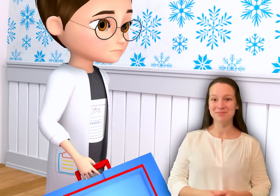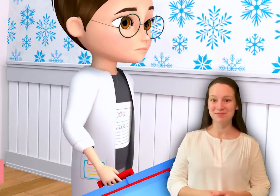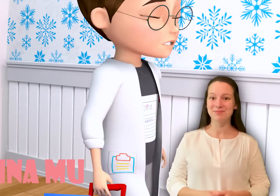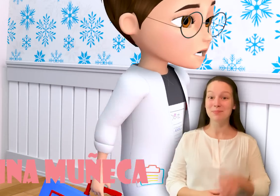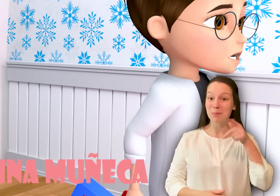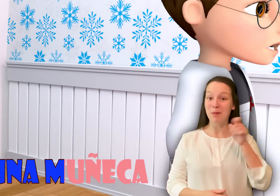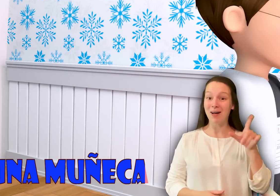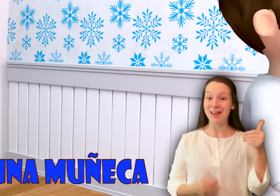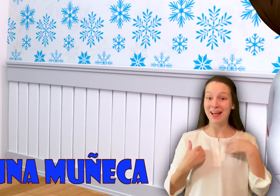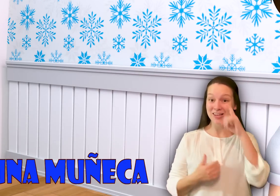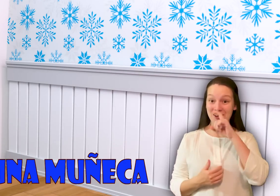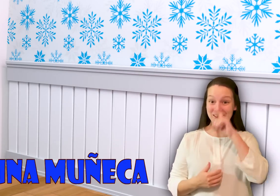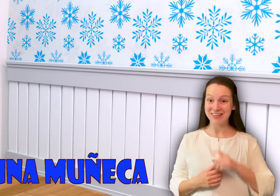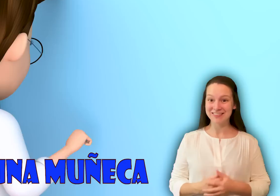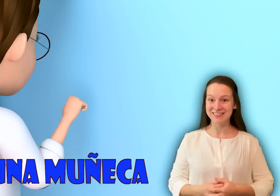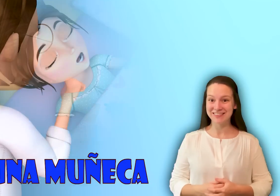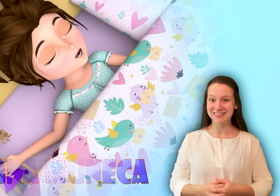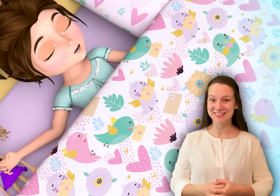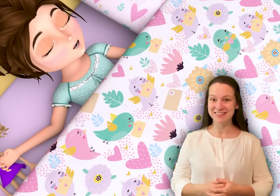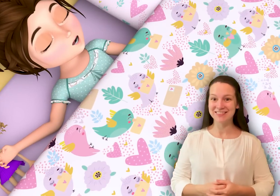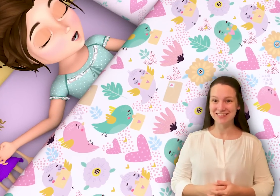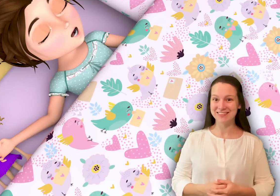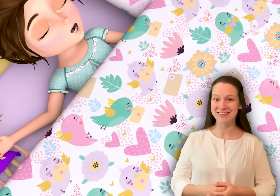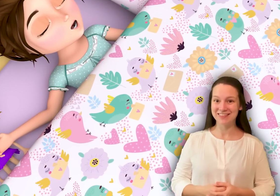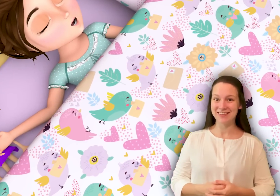end Miss Polly had a